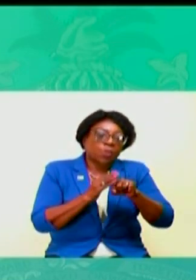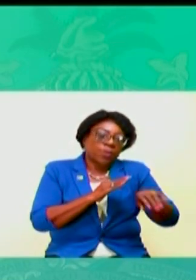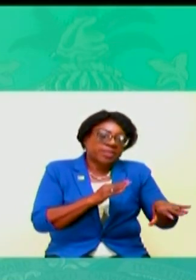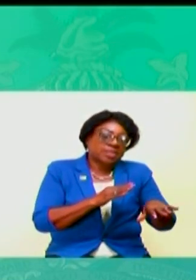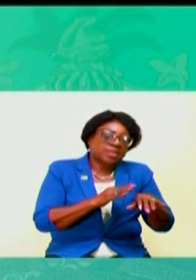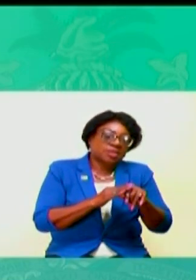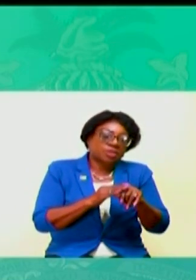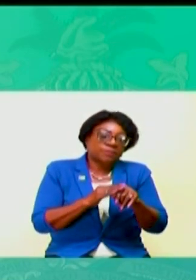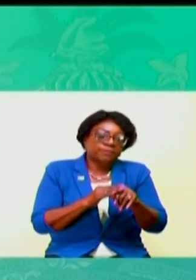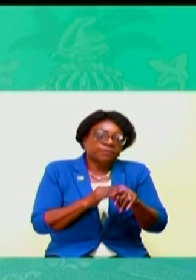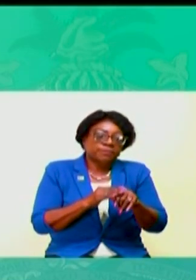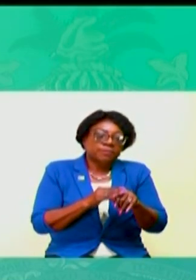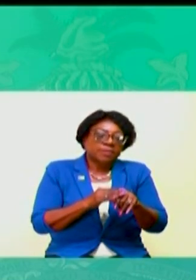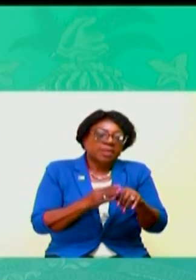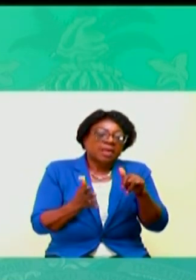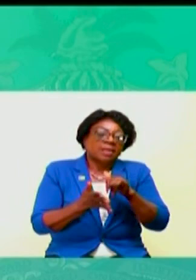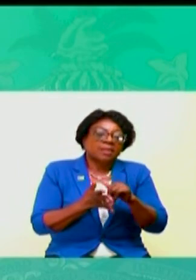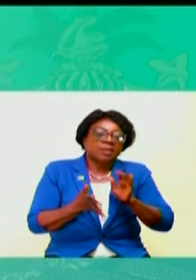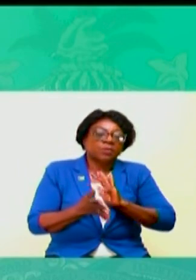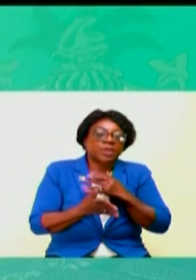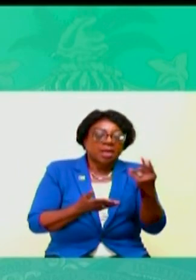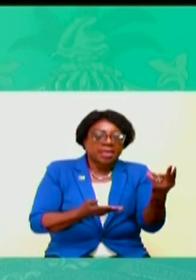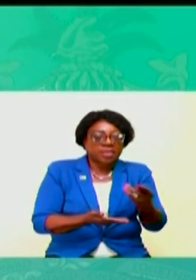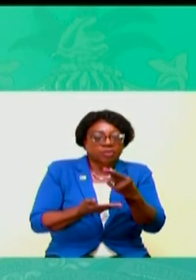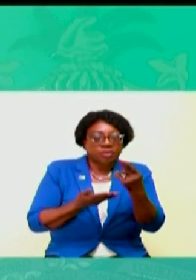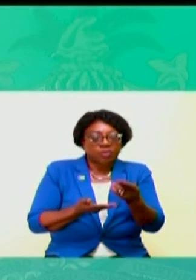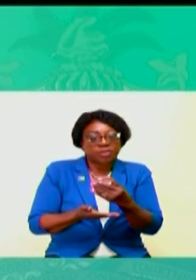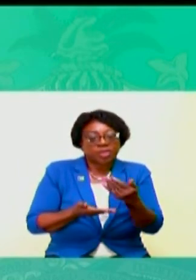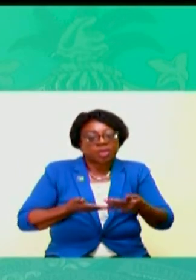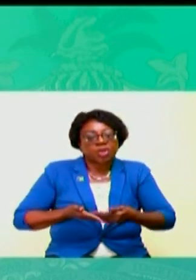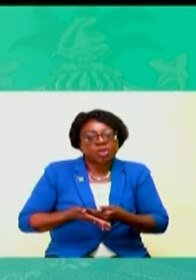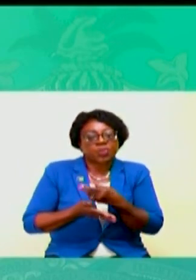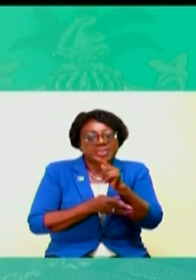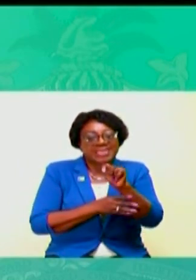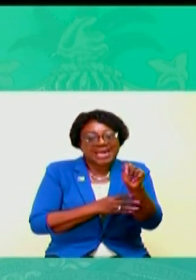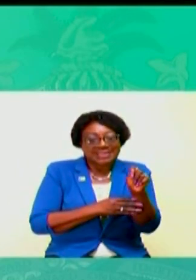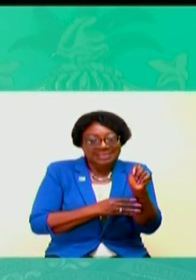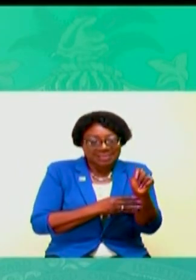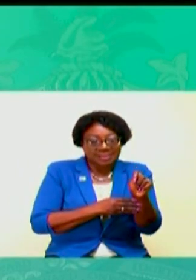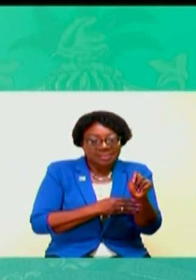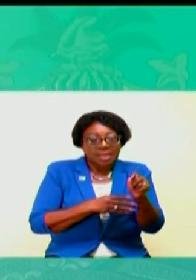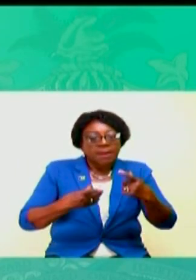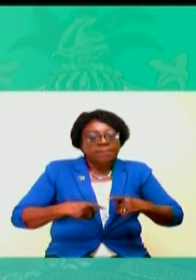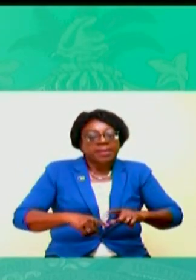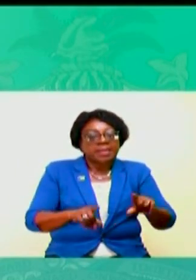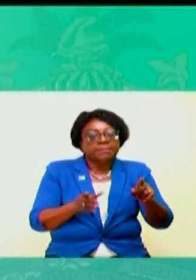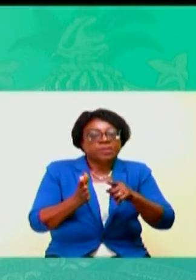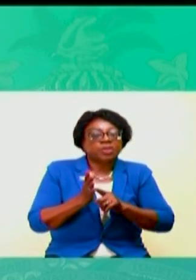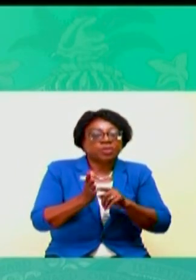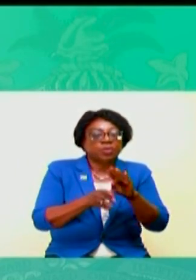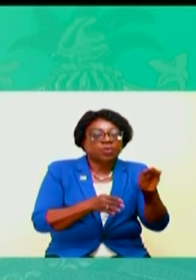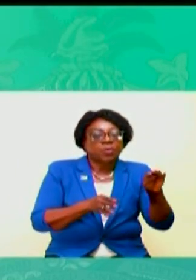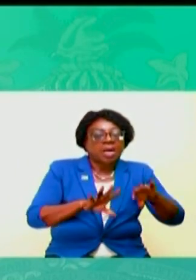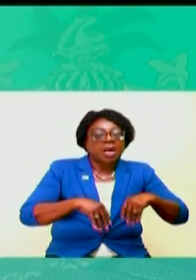prudence, and that we are introducing new taxes. But let me show you how they gave everything